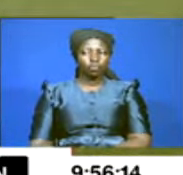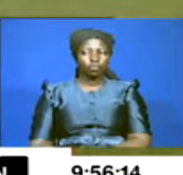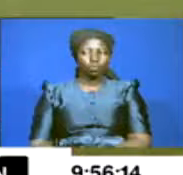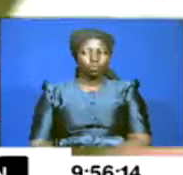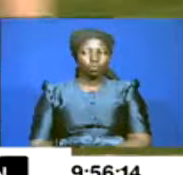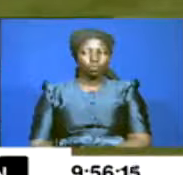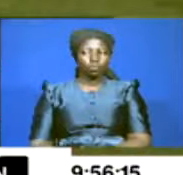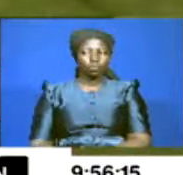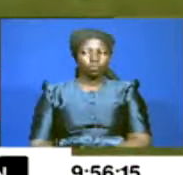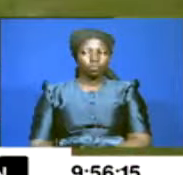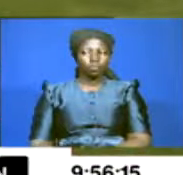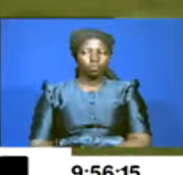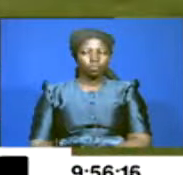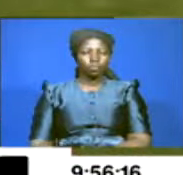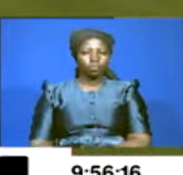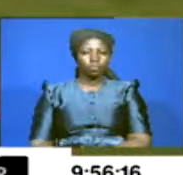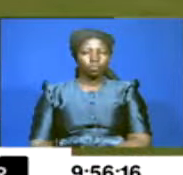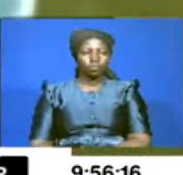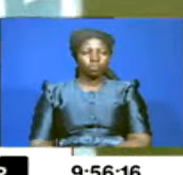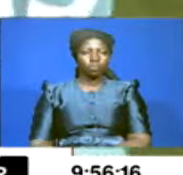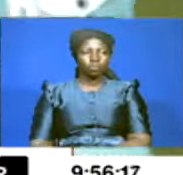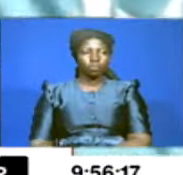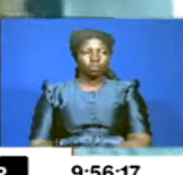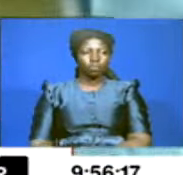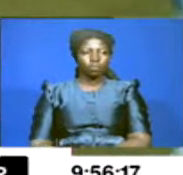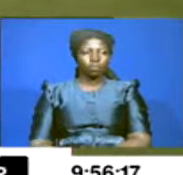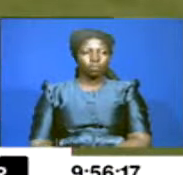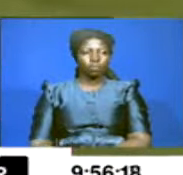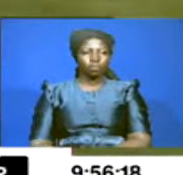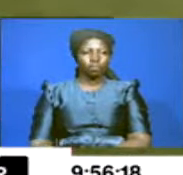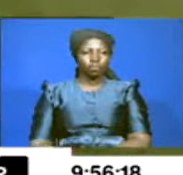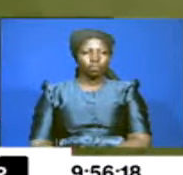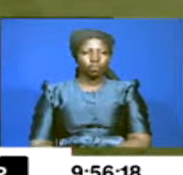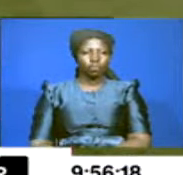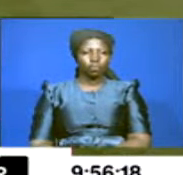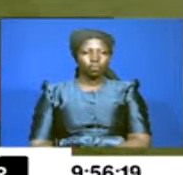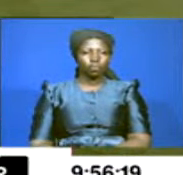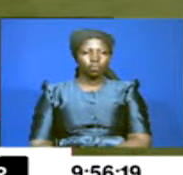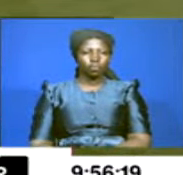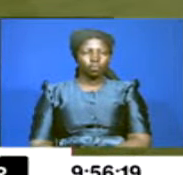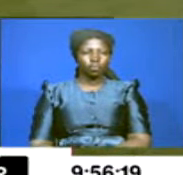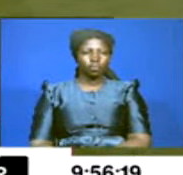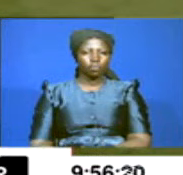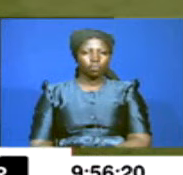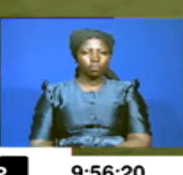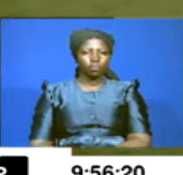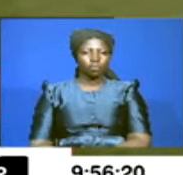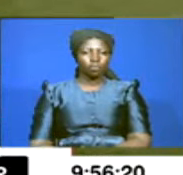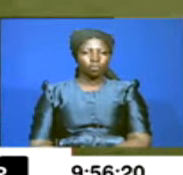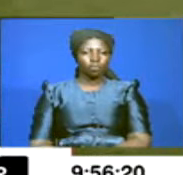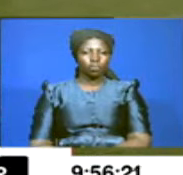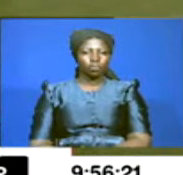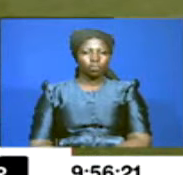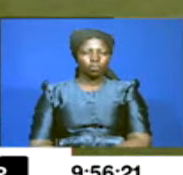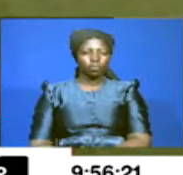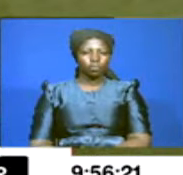Ward-Prowse, Southampton's go-to guy for free kicks, has it with the save.